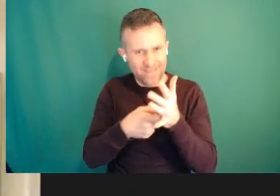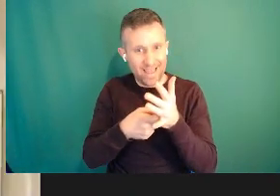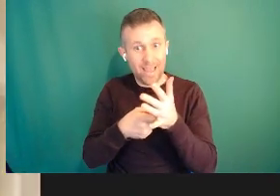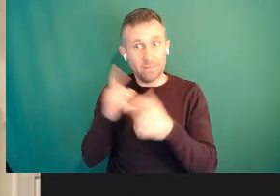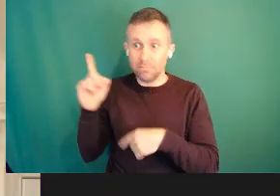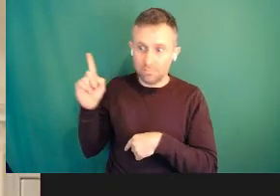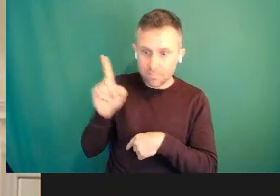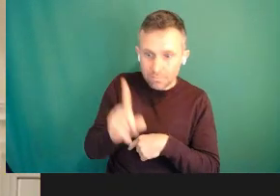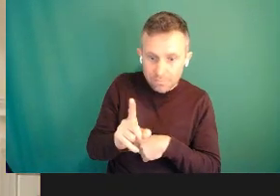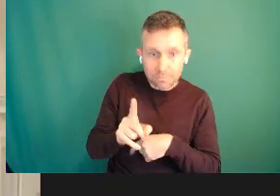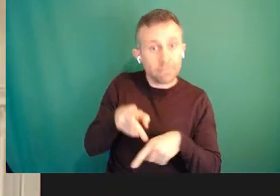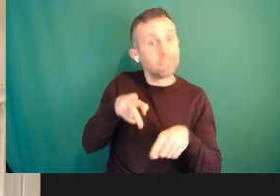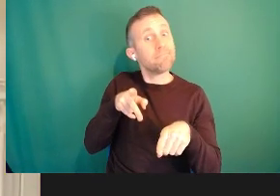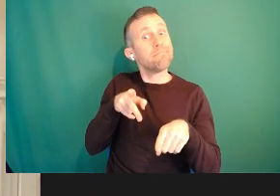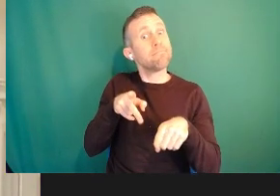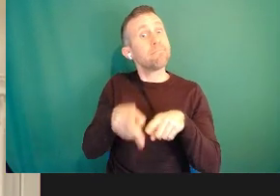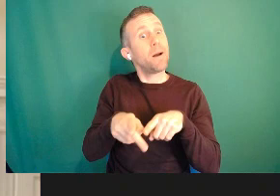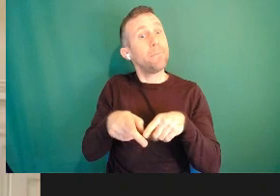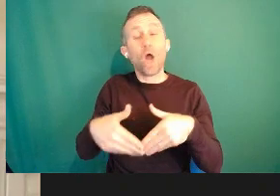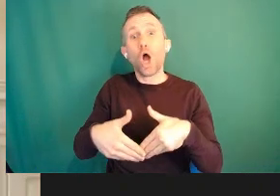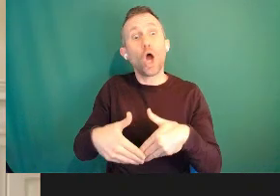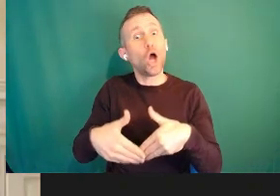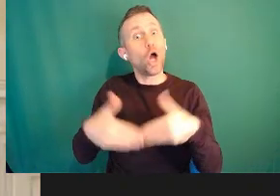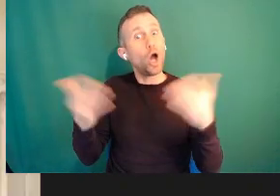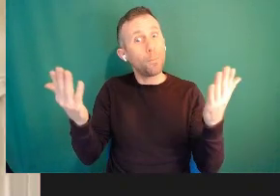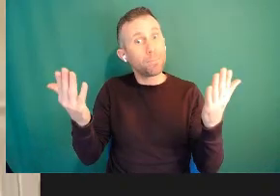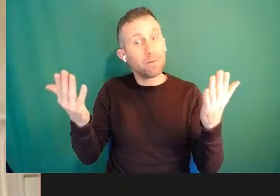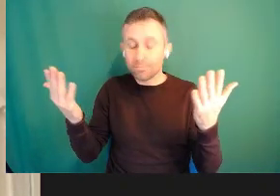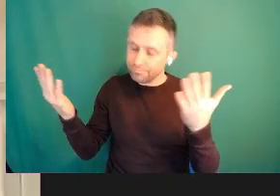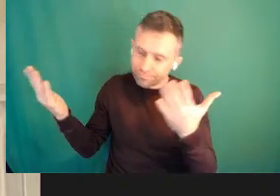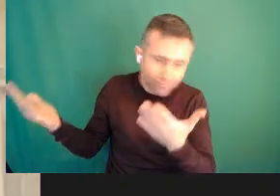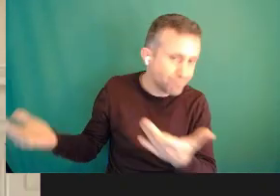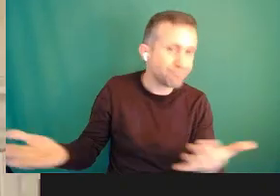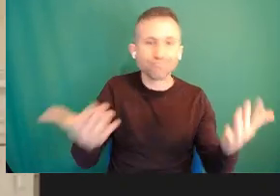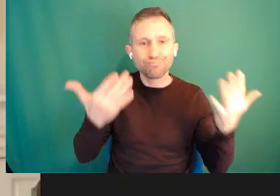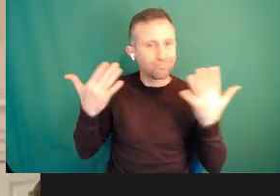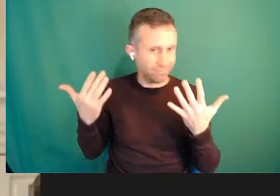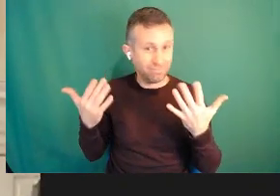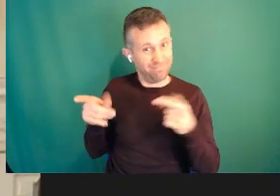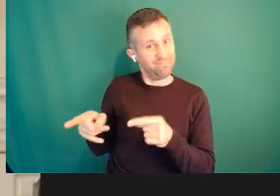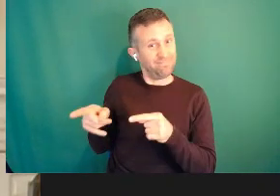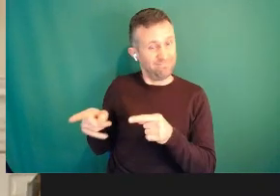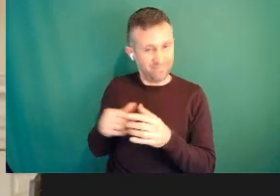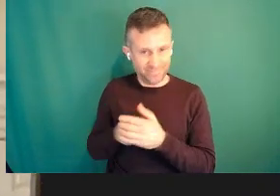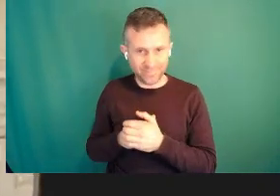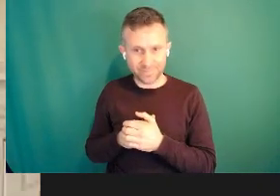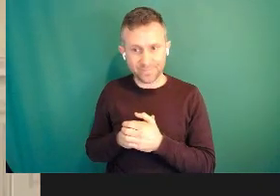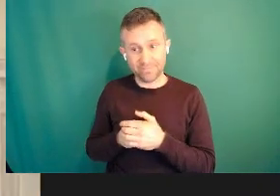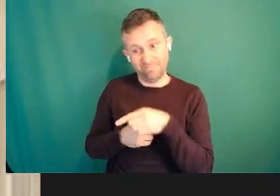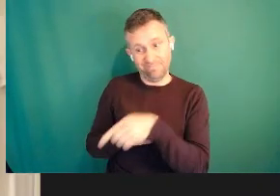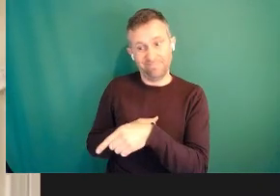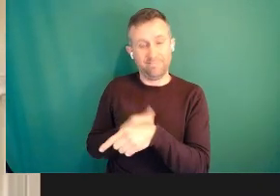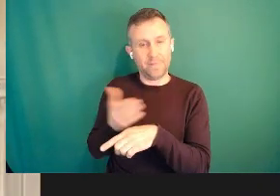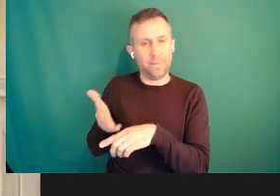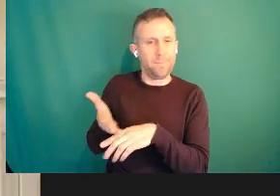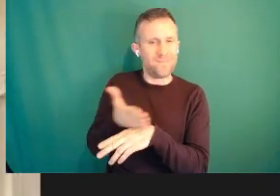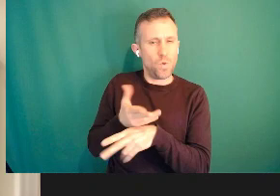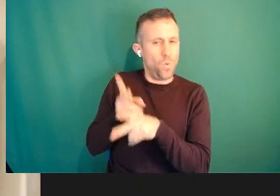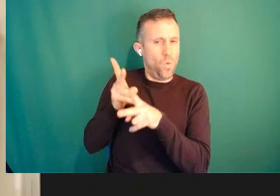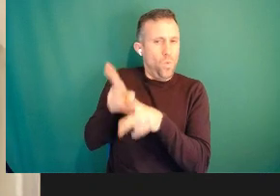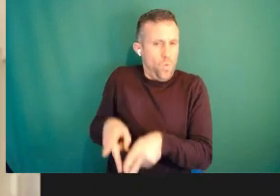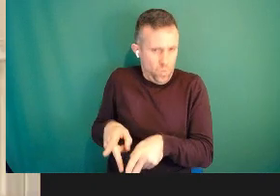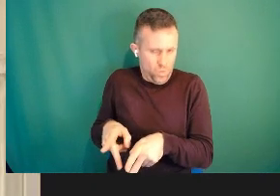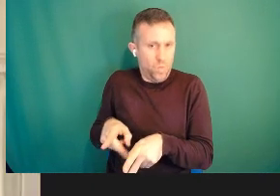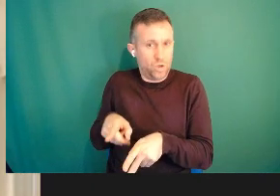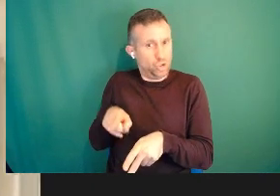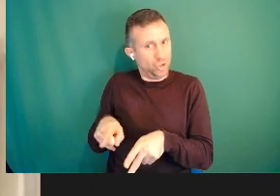even towards the end of her life, when the house wasn't really in a fit state for her to stay here anymore, she would come and